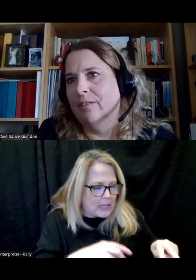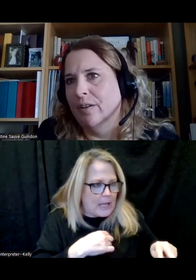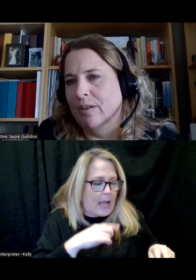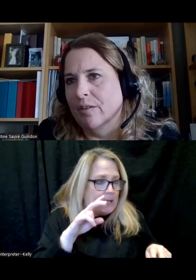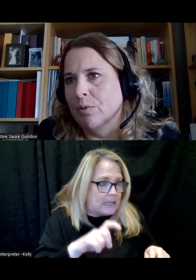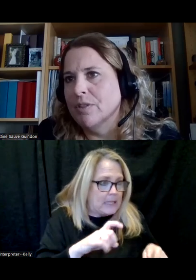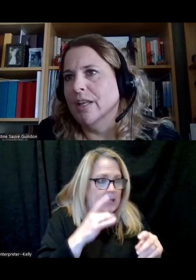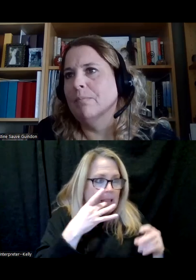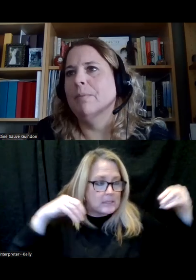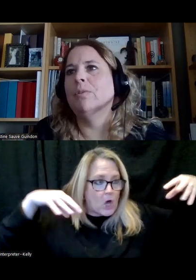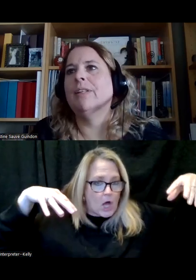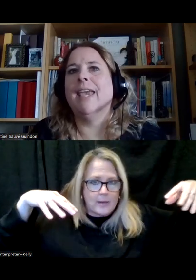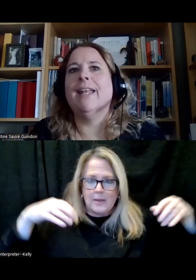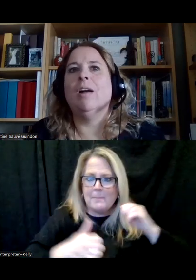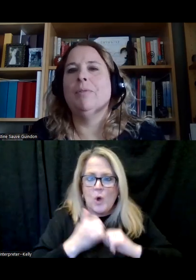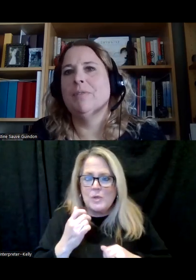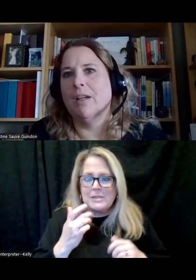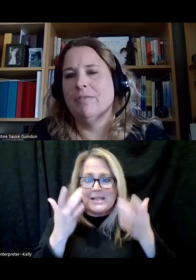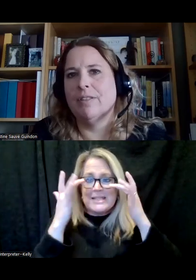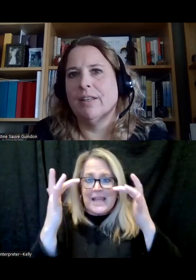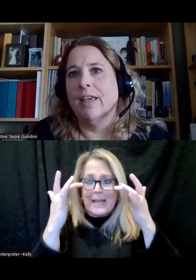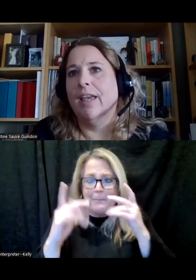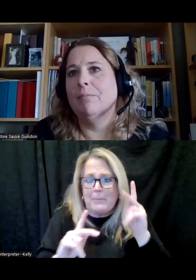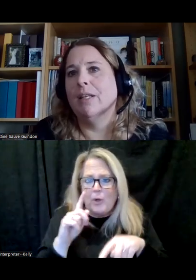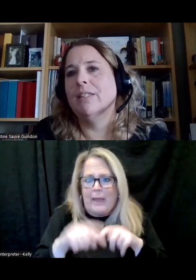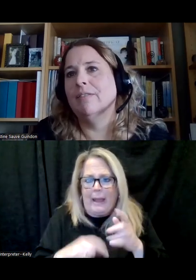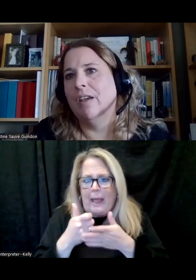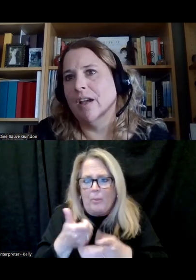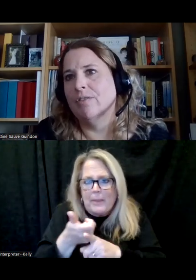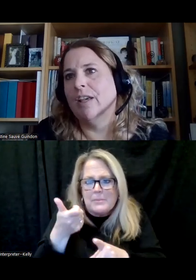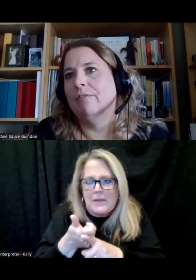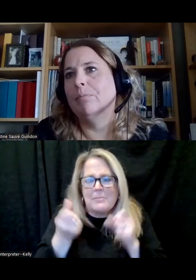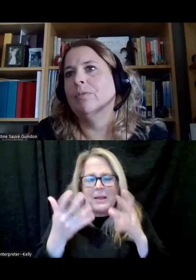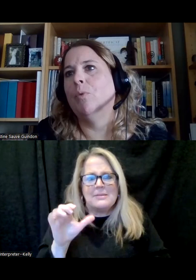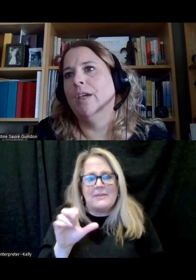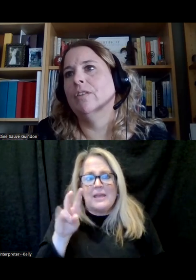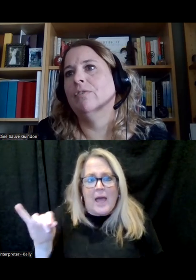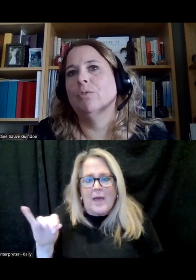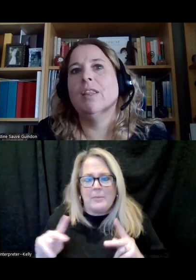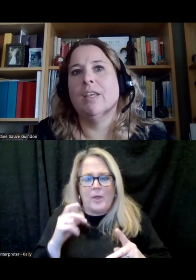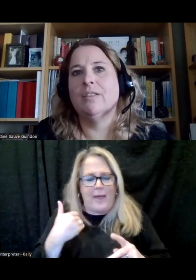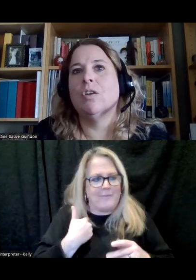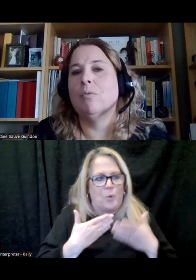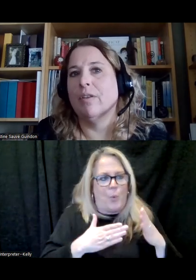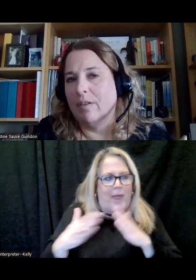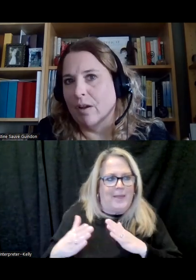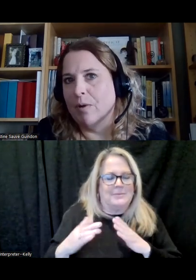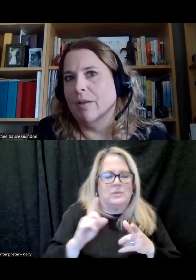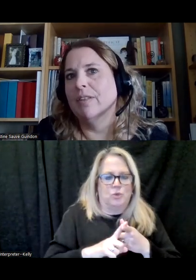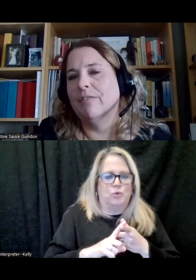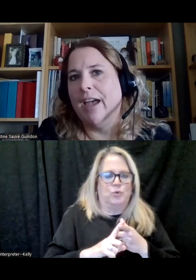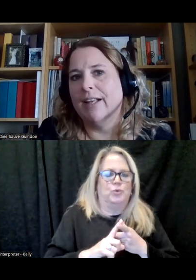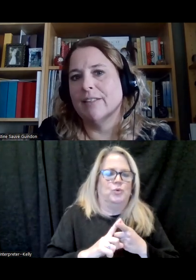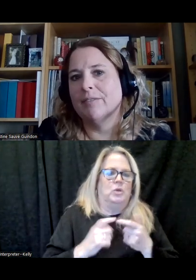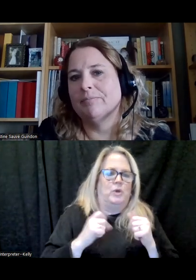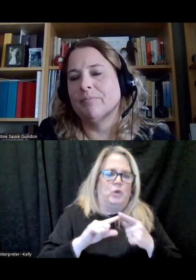on. Most sighted people can't help themselves, and many CVIers have built ways of doing things around